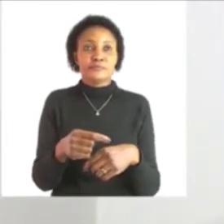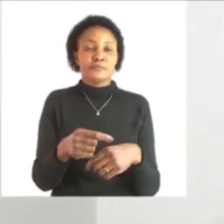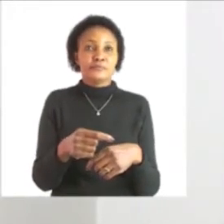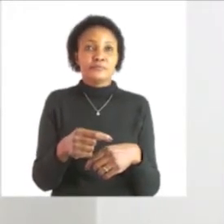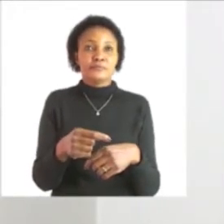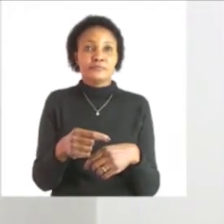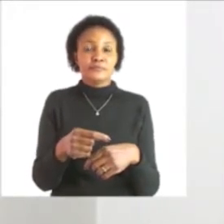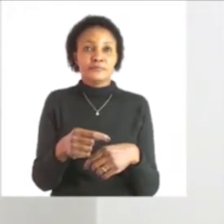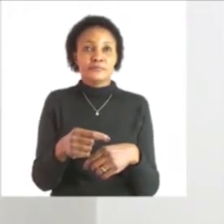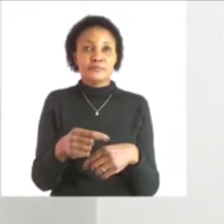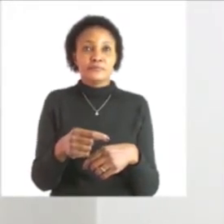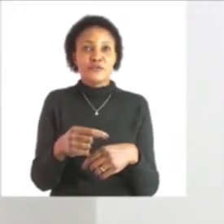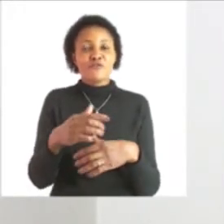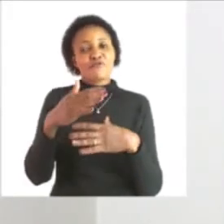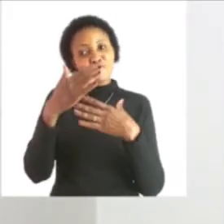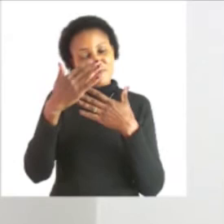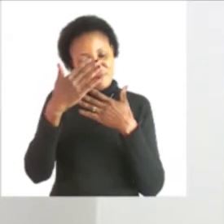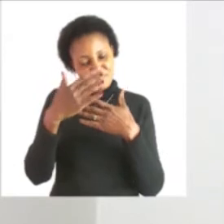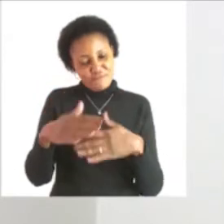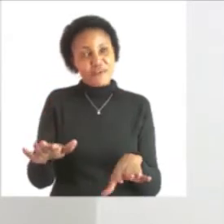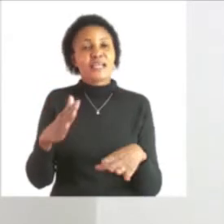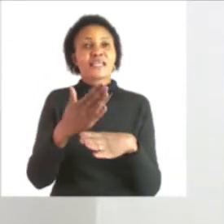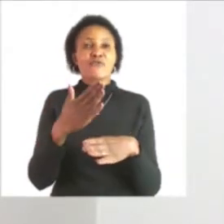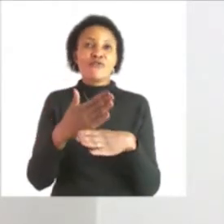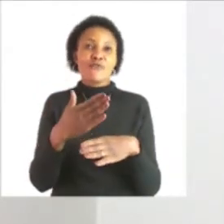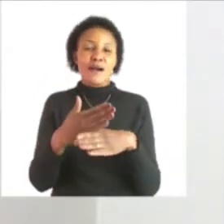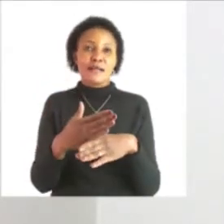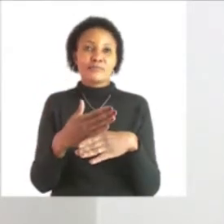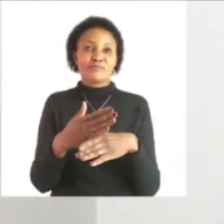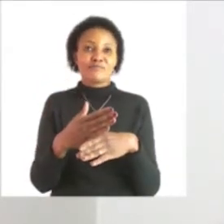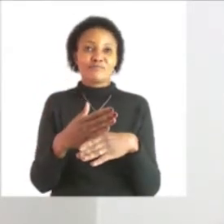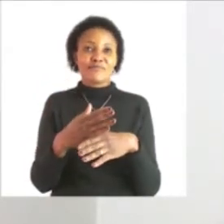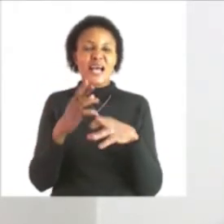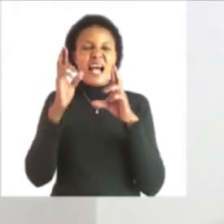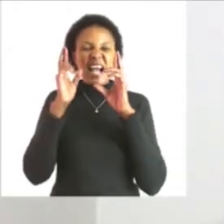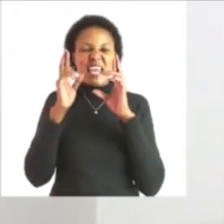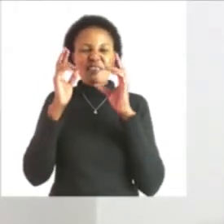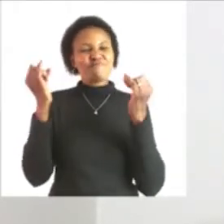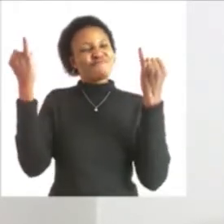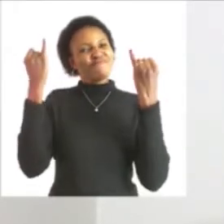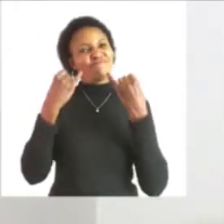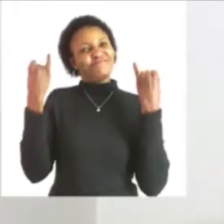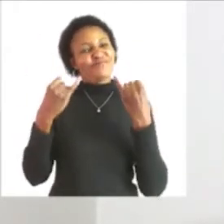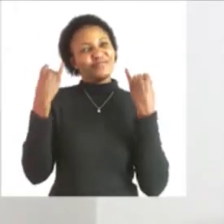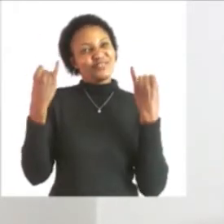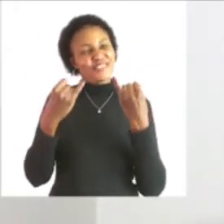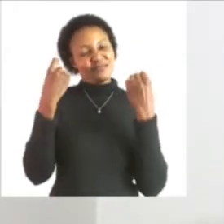We have come to the end of our lesson. I hope you enjoyed your time with us